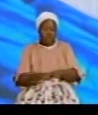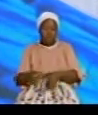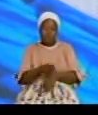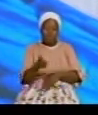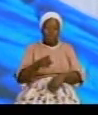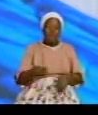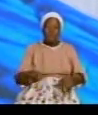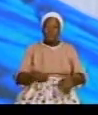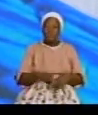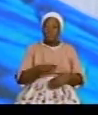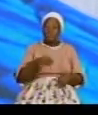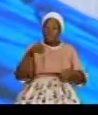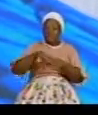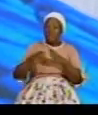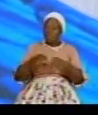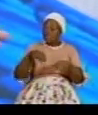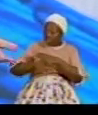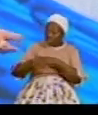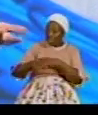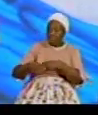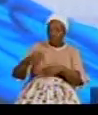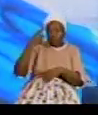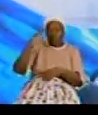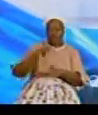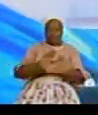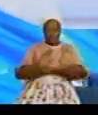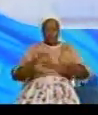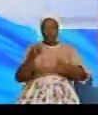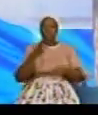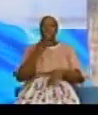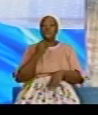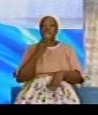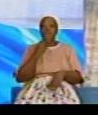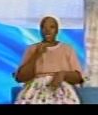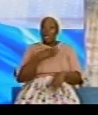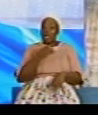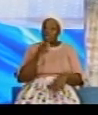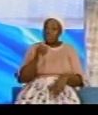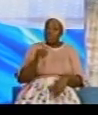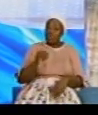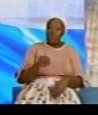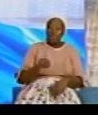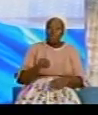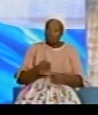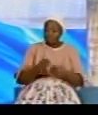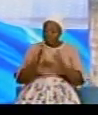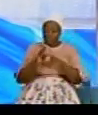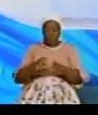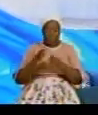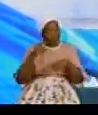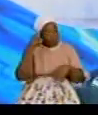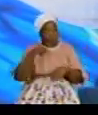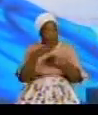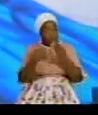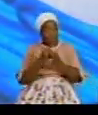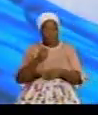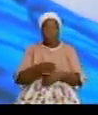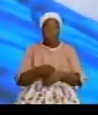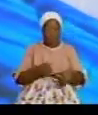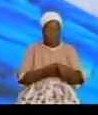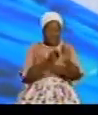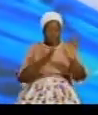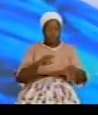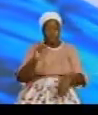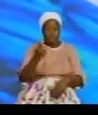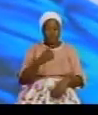fear of the Jews. And so, let to those disciples alone. They wouldn't say